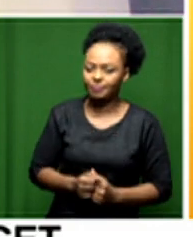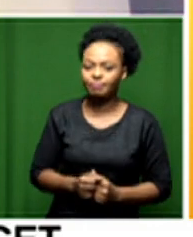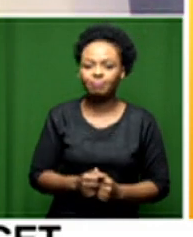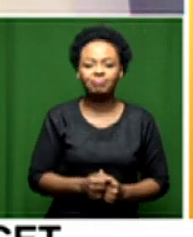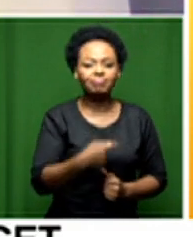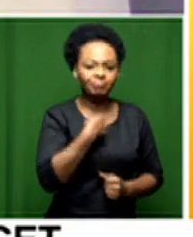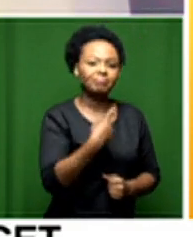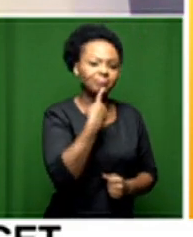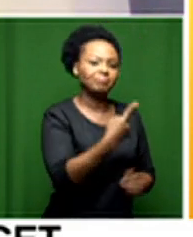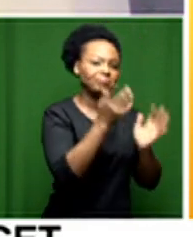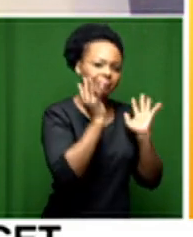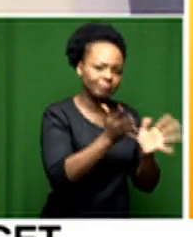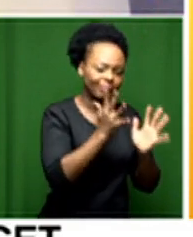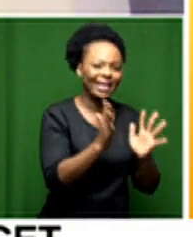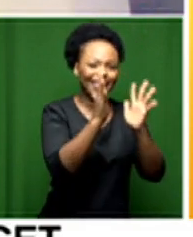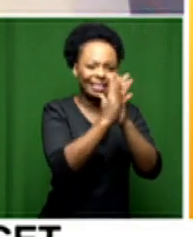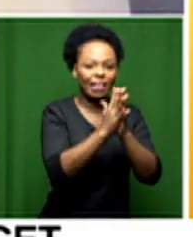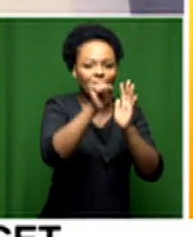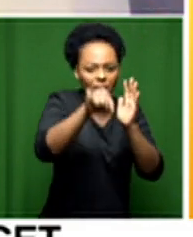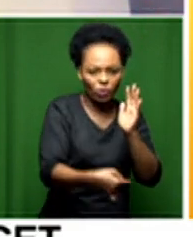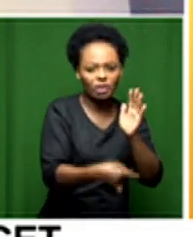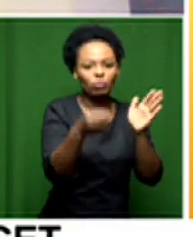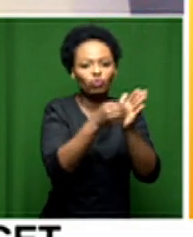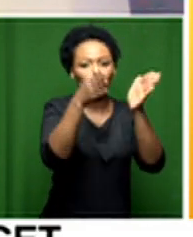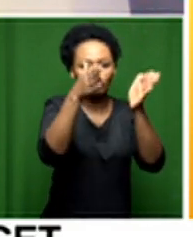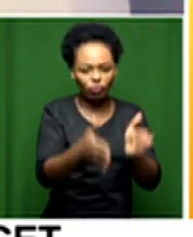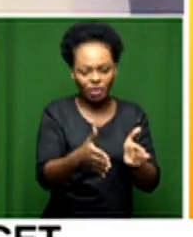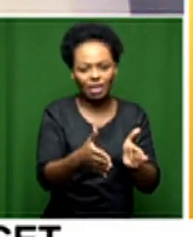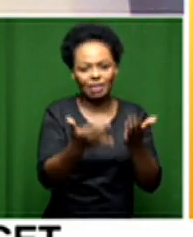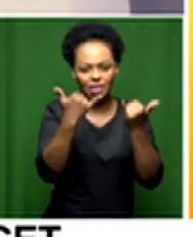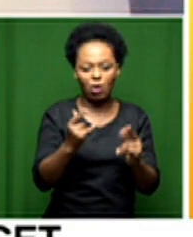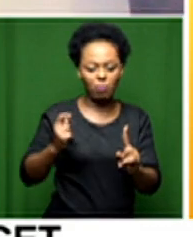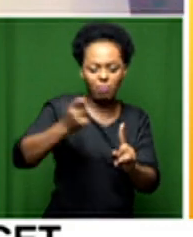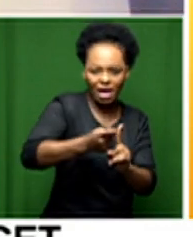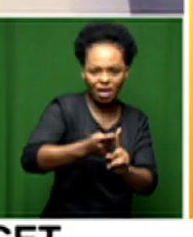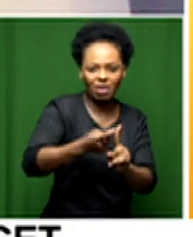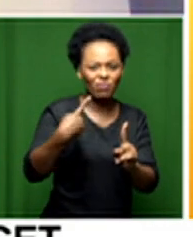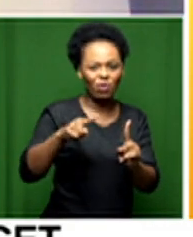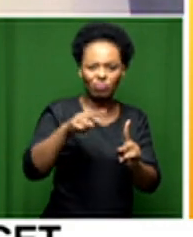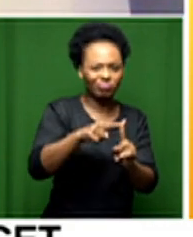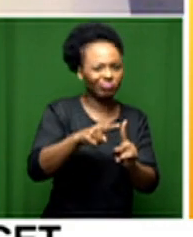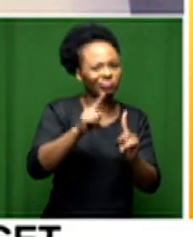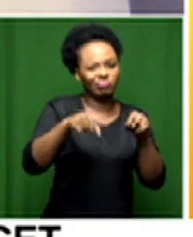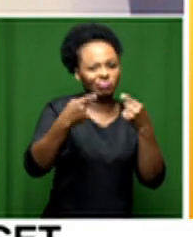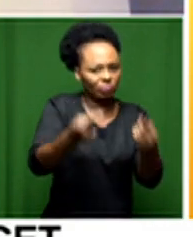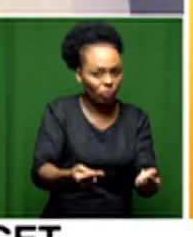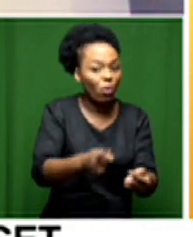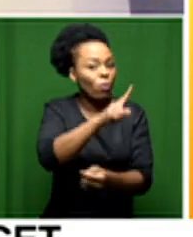As I indicated, there are 10,000 students who we are not able to pay for on the basis